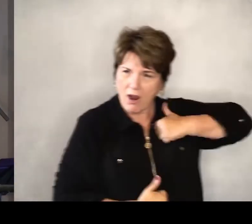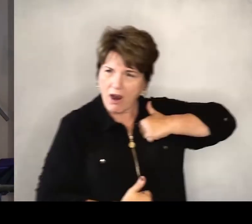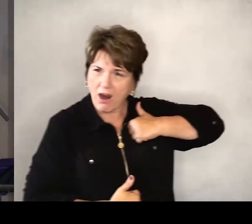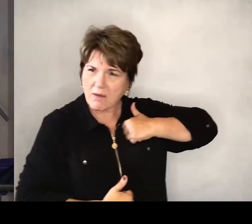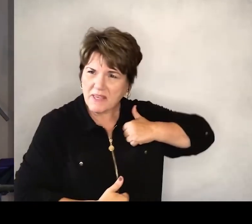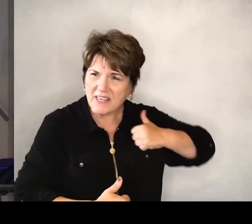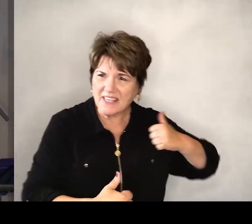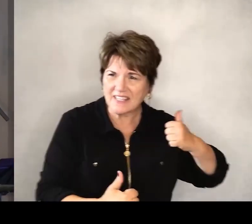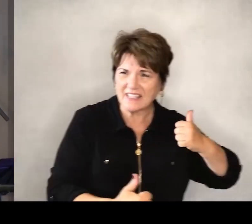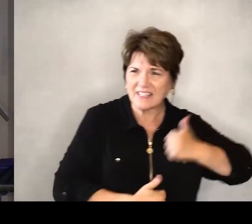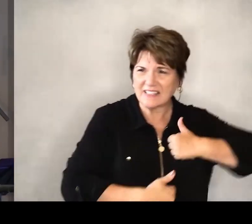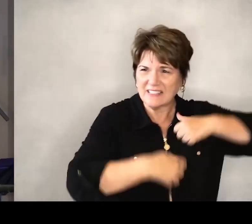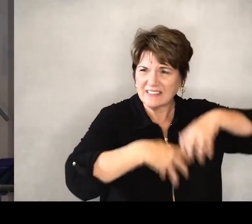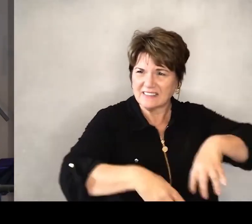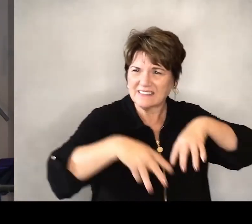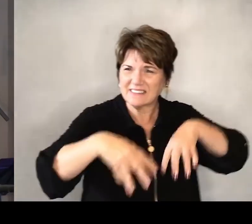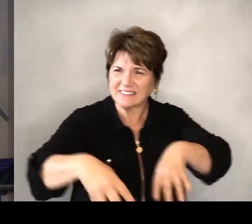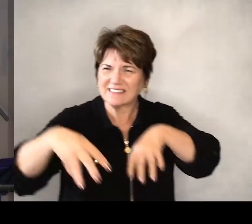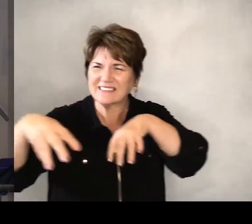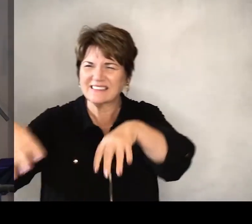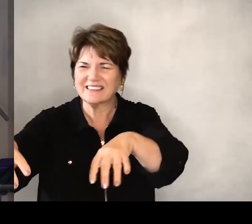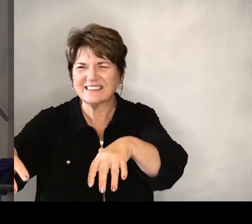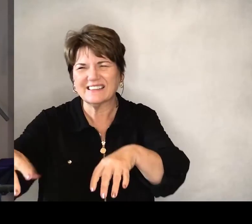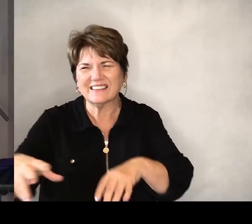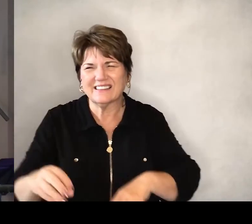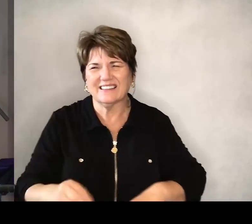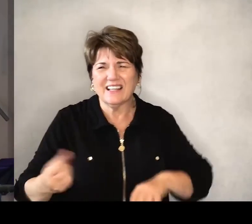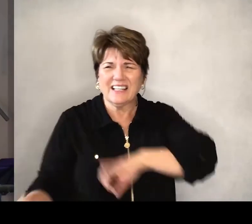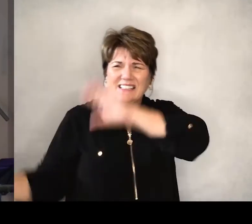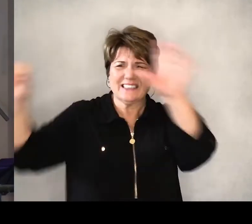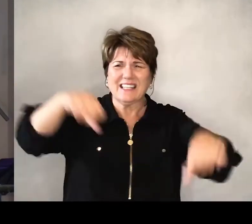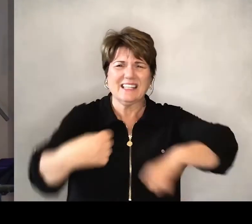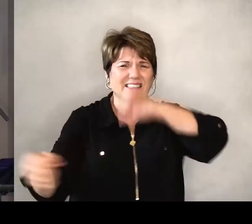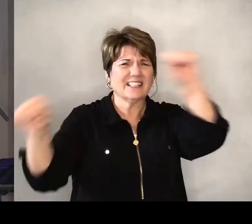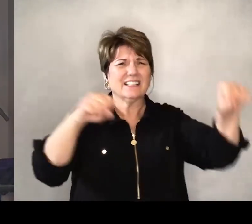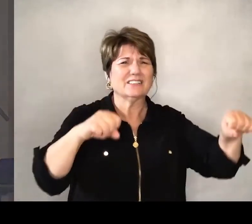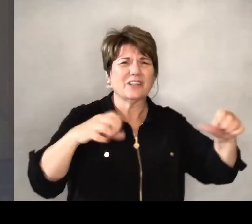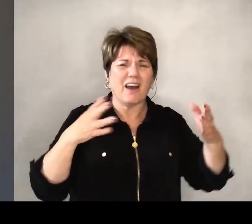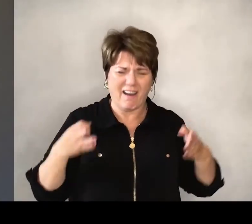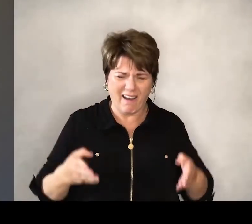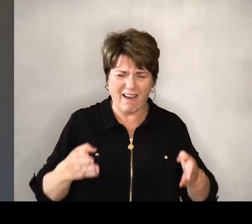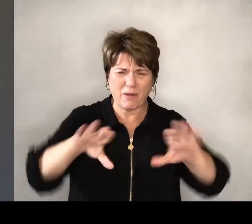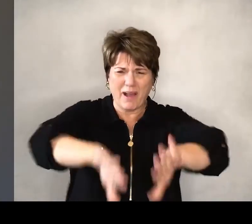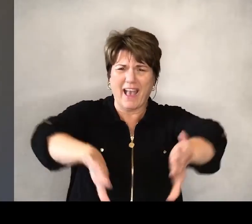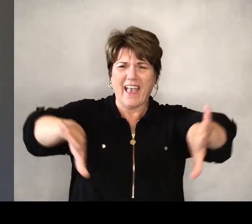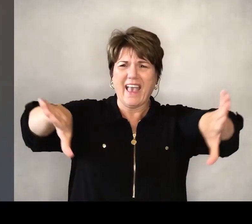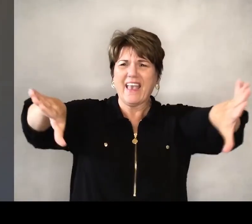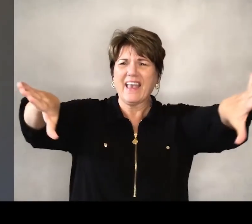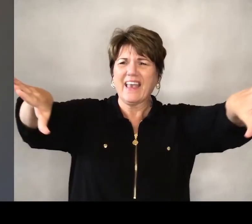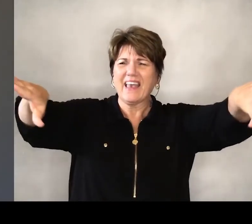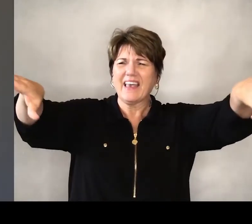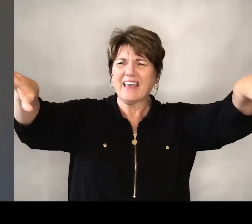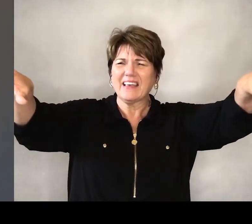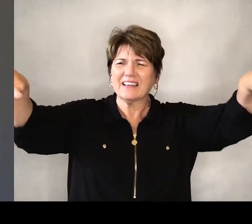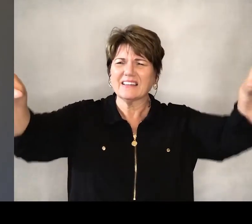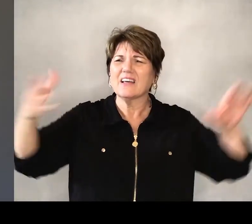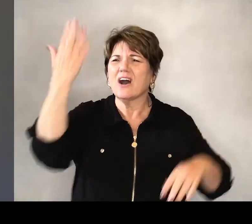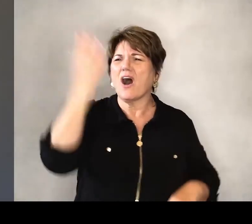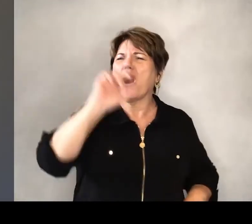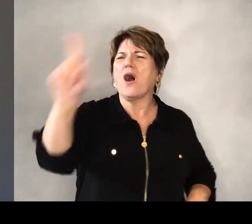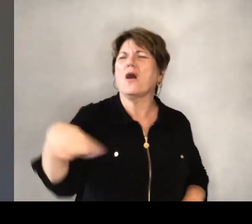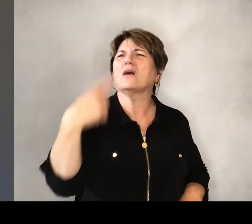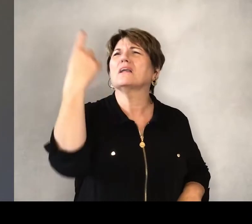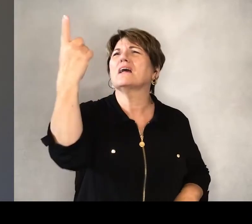into armies. You turn seas into highways. You're